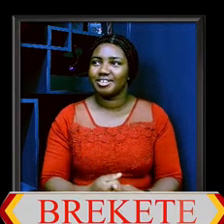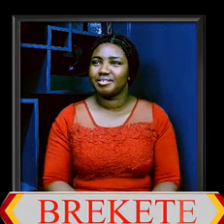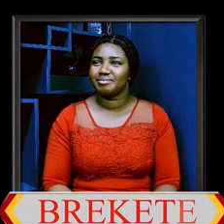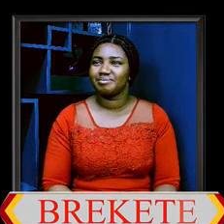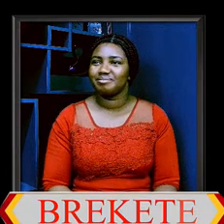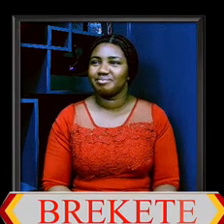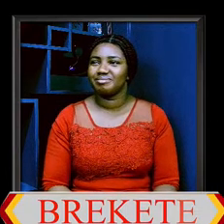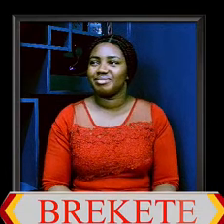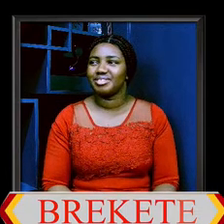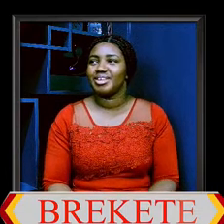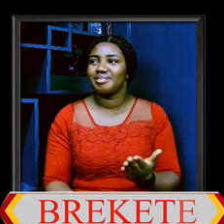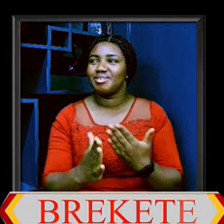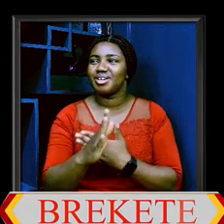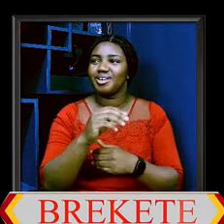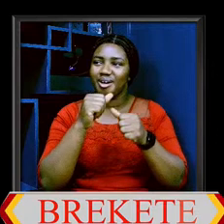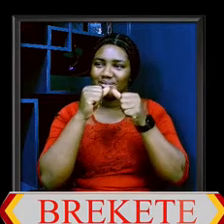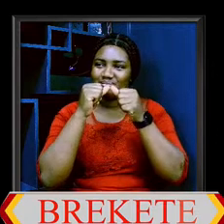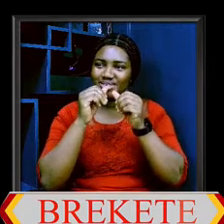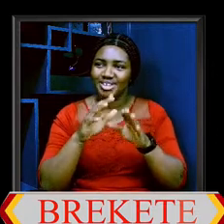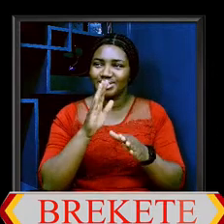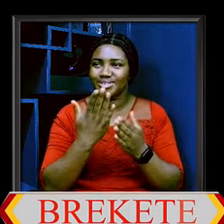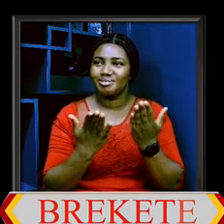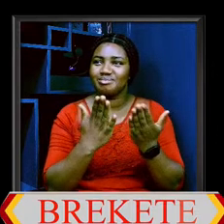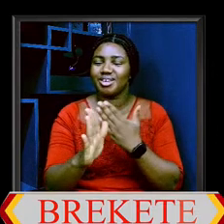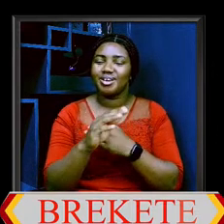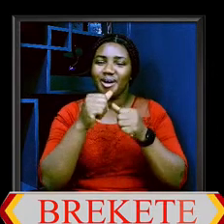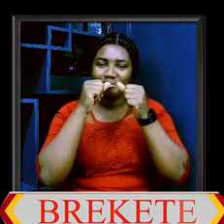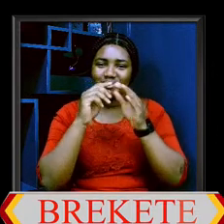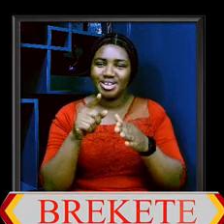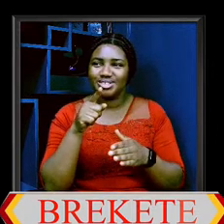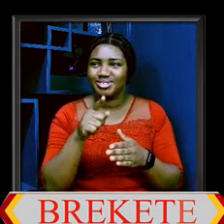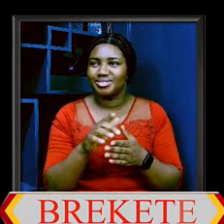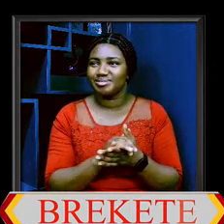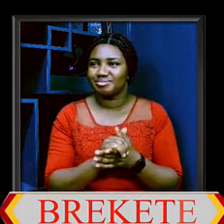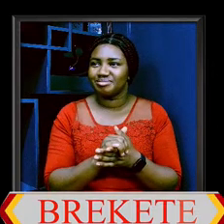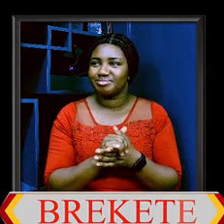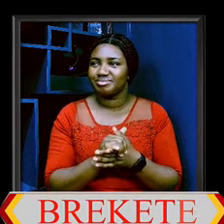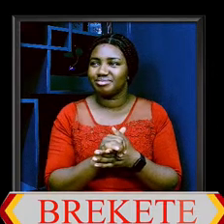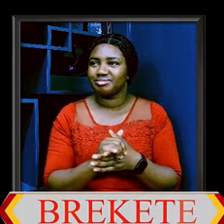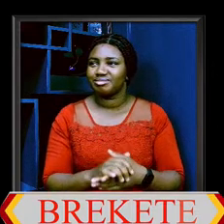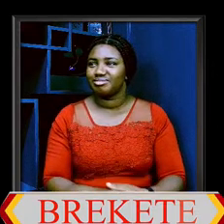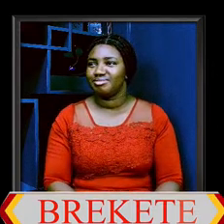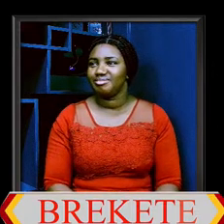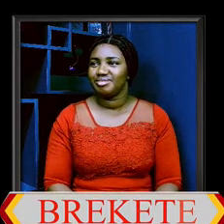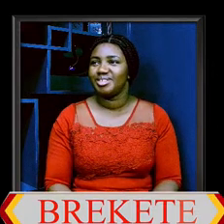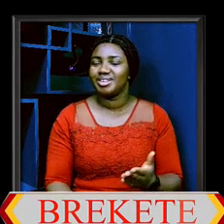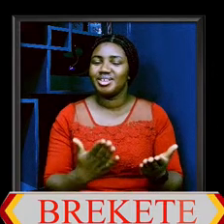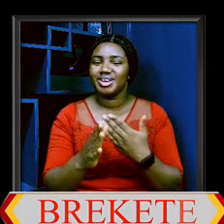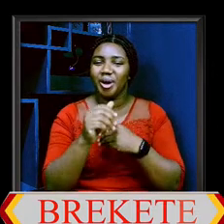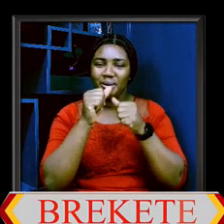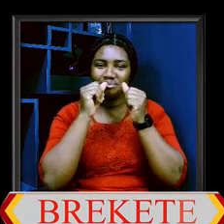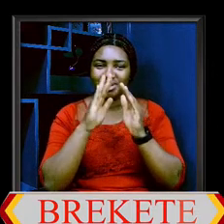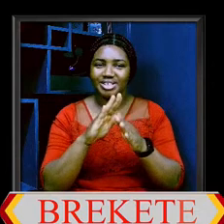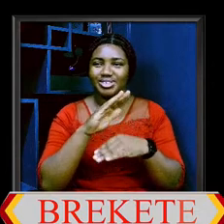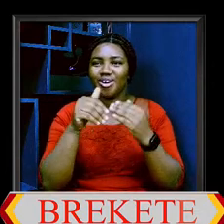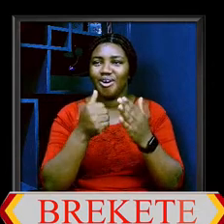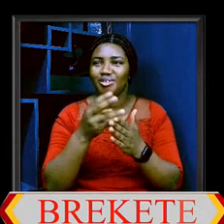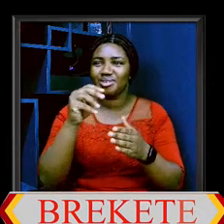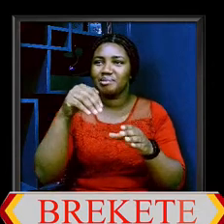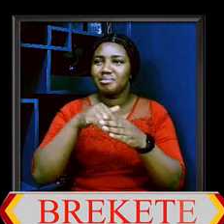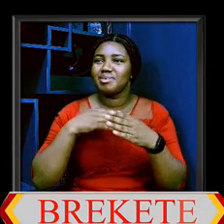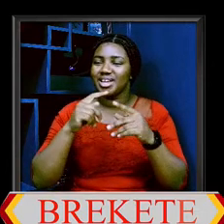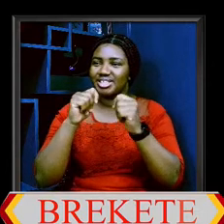today may God bless you T may God bless you aunti aun Jessica may God bless